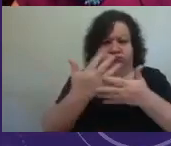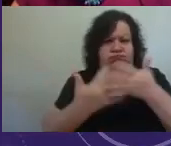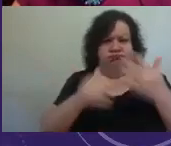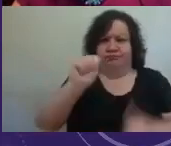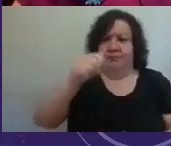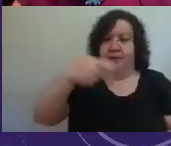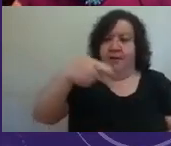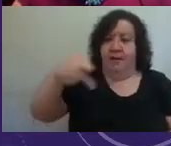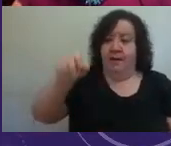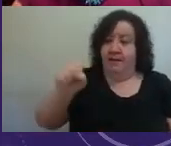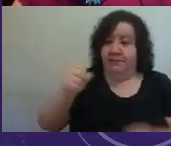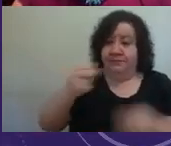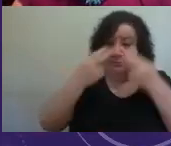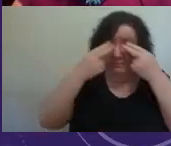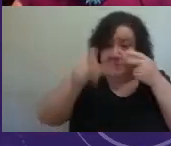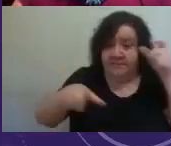please.